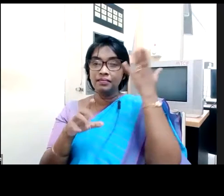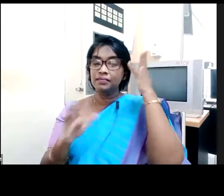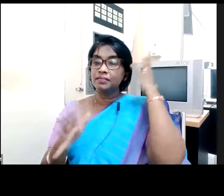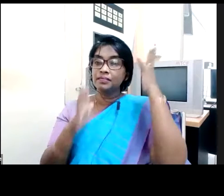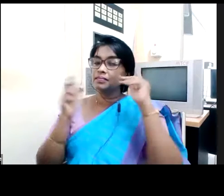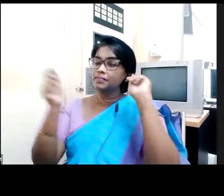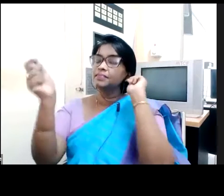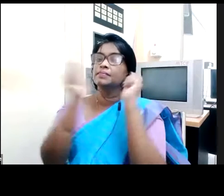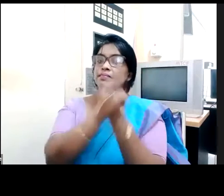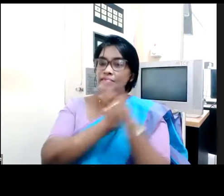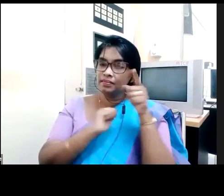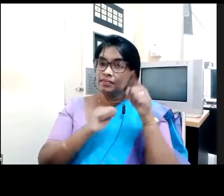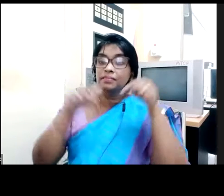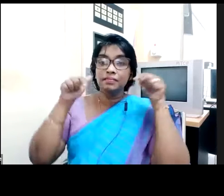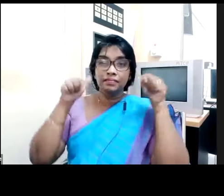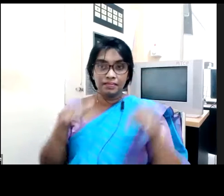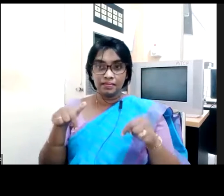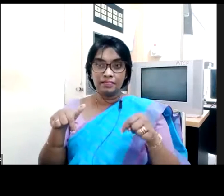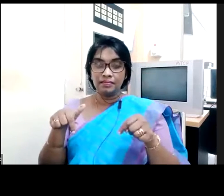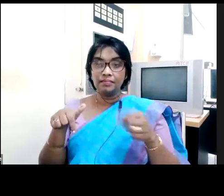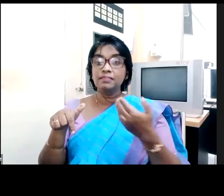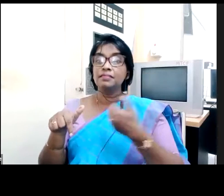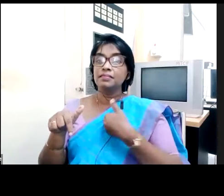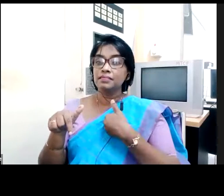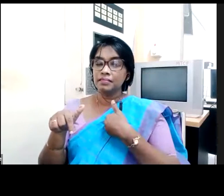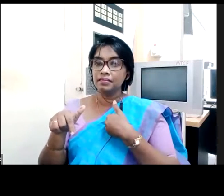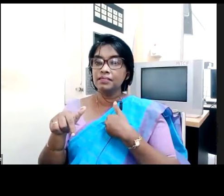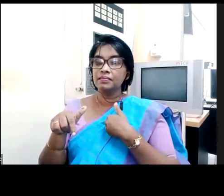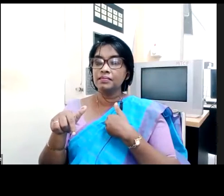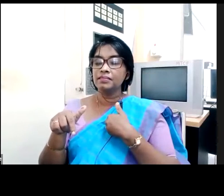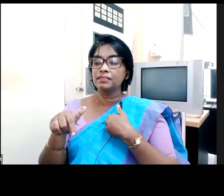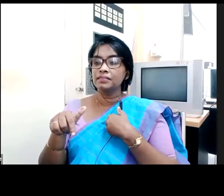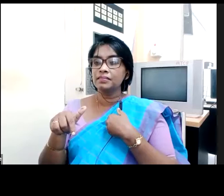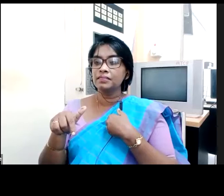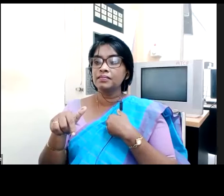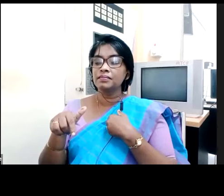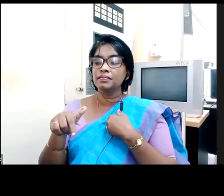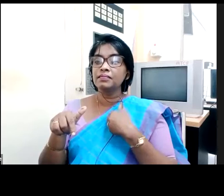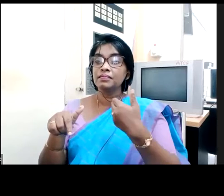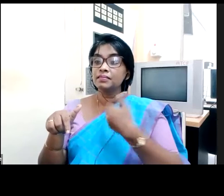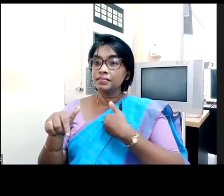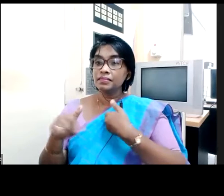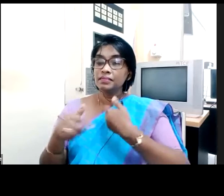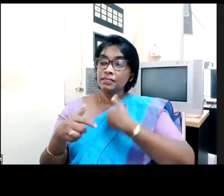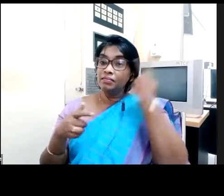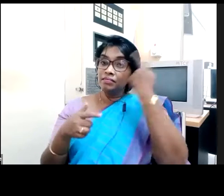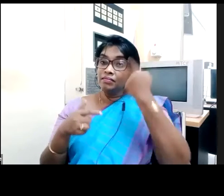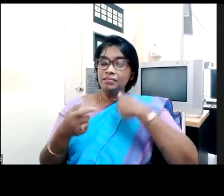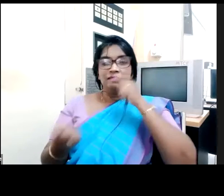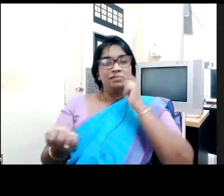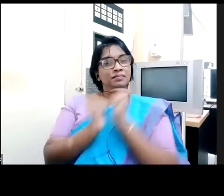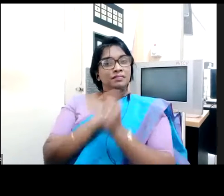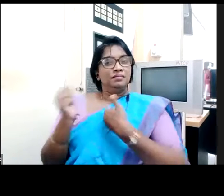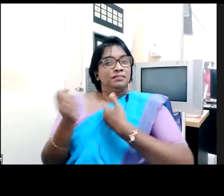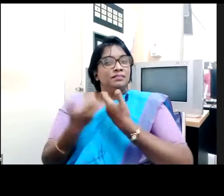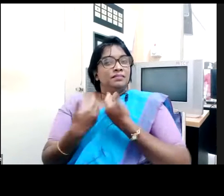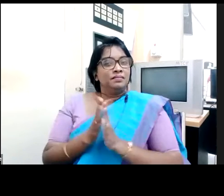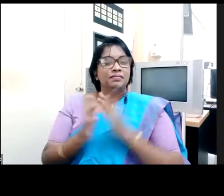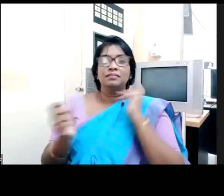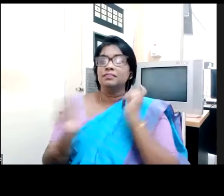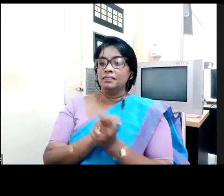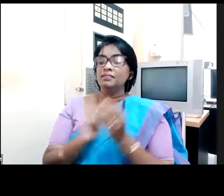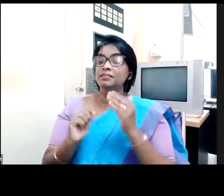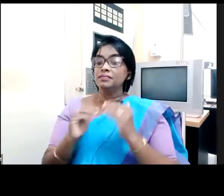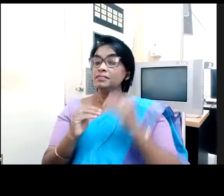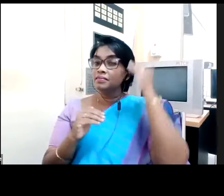Today, I am wise and I want to change myself. So in heading to this future, we need